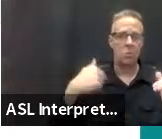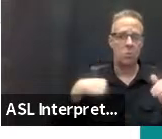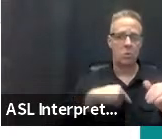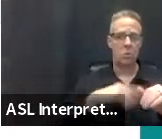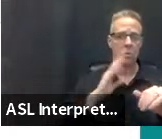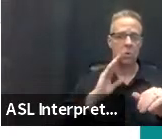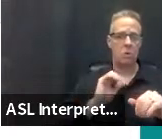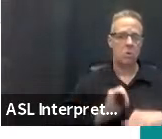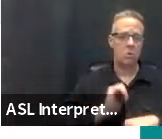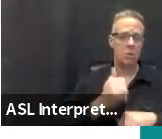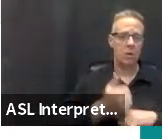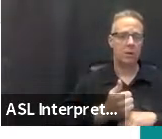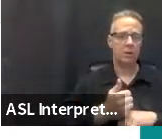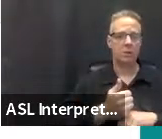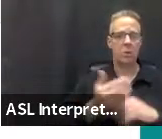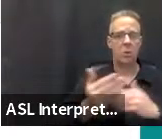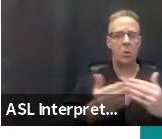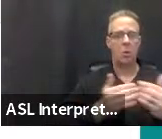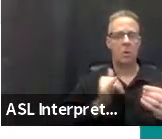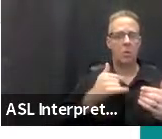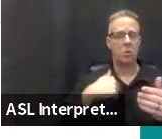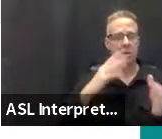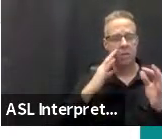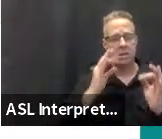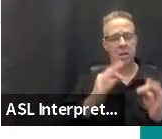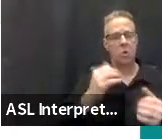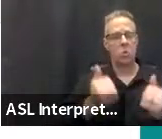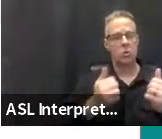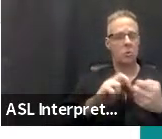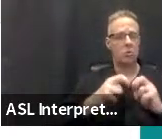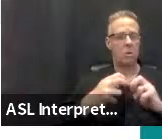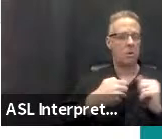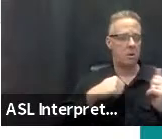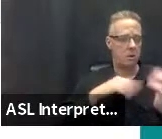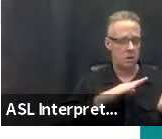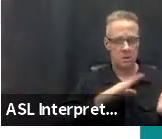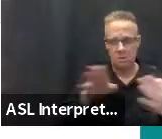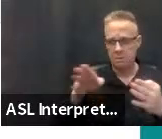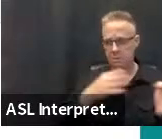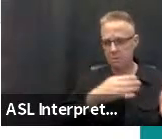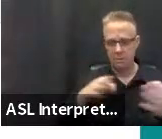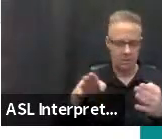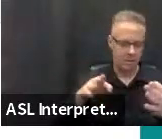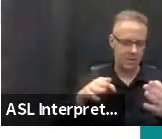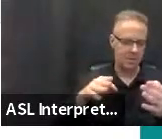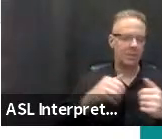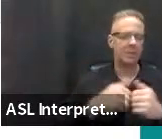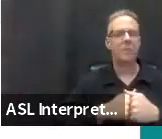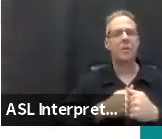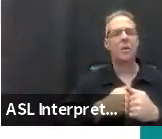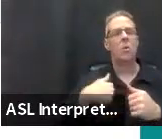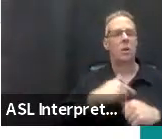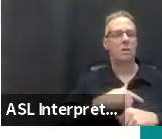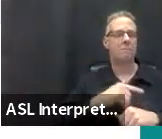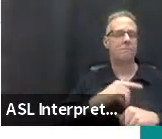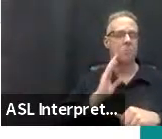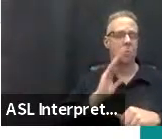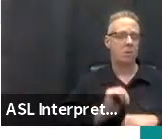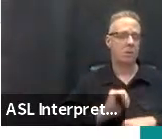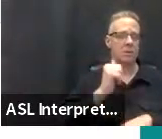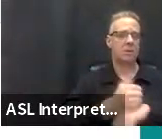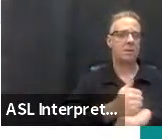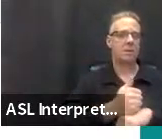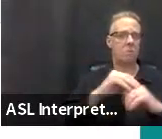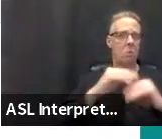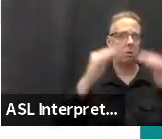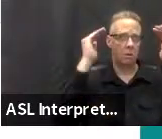create almost like we choose which problems we want to work on later. And so by creating a covered